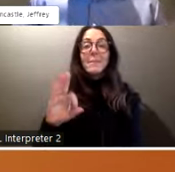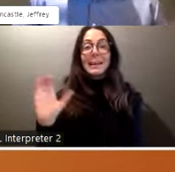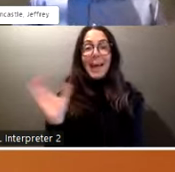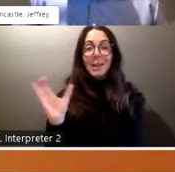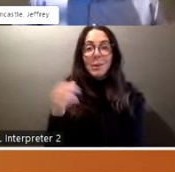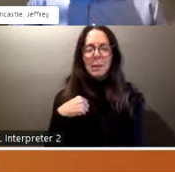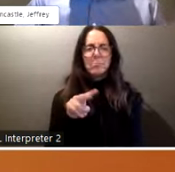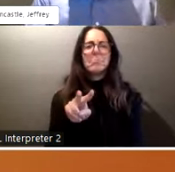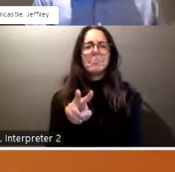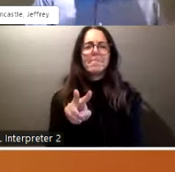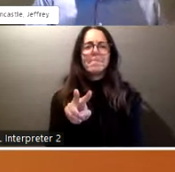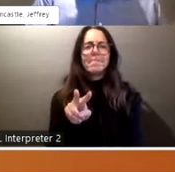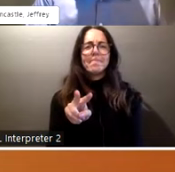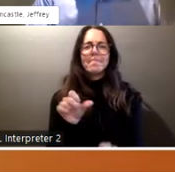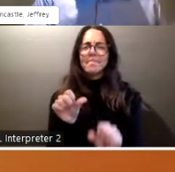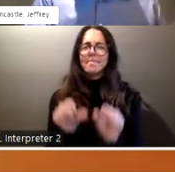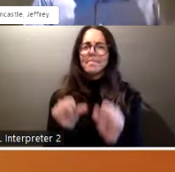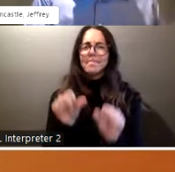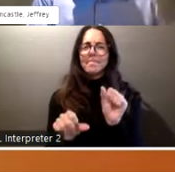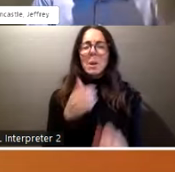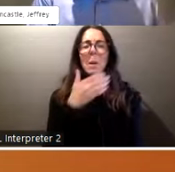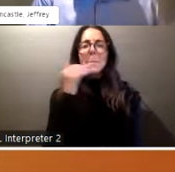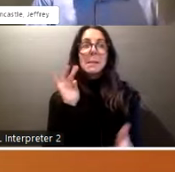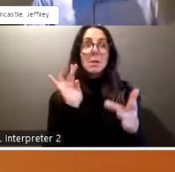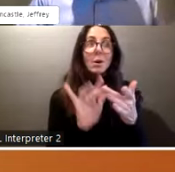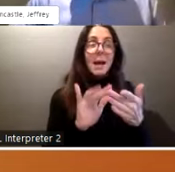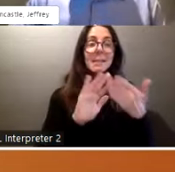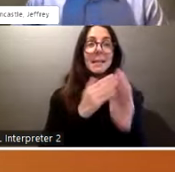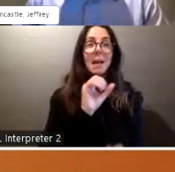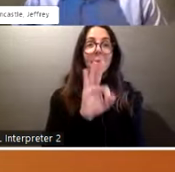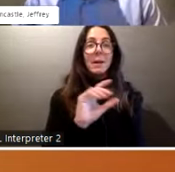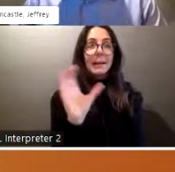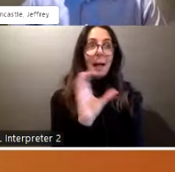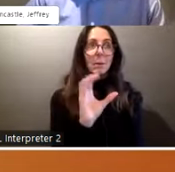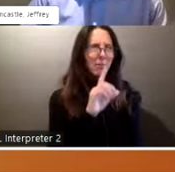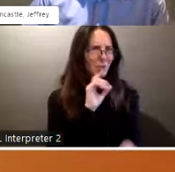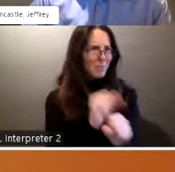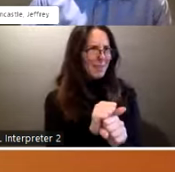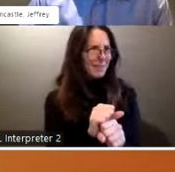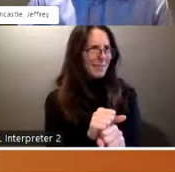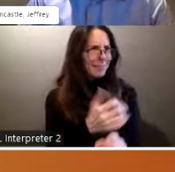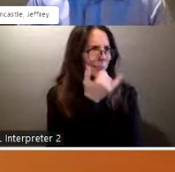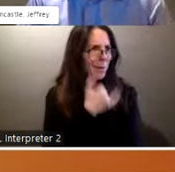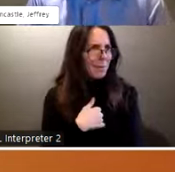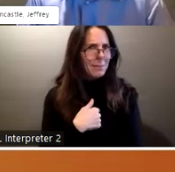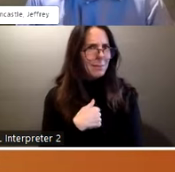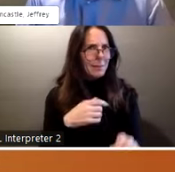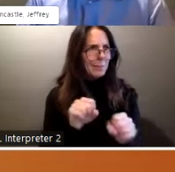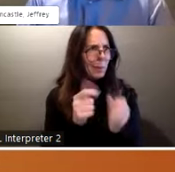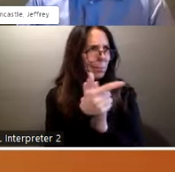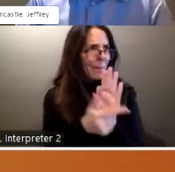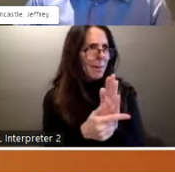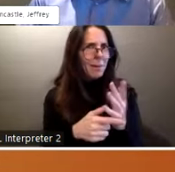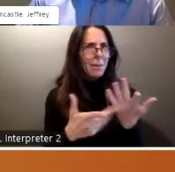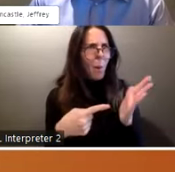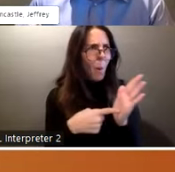sure, reach out to the city of Calgary and verify if you have an infraction that has to be paid or not. Again,